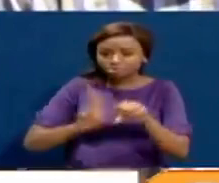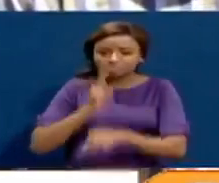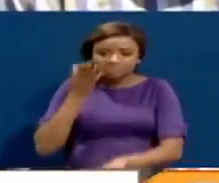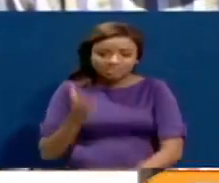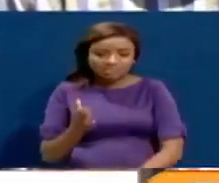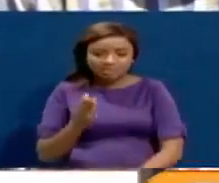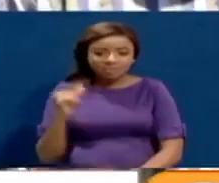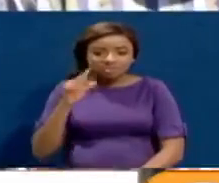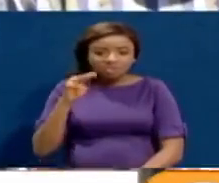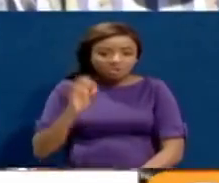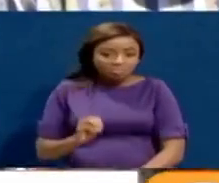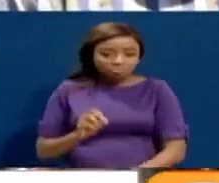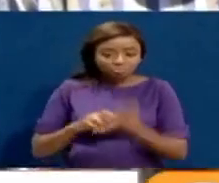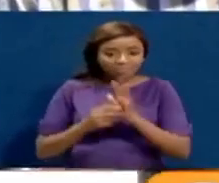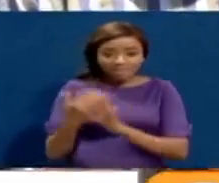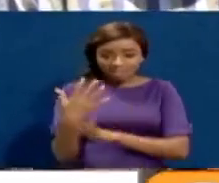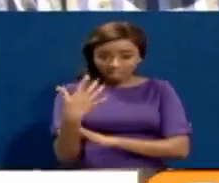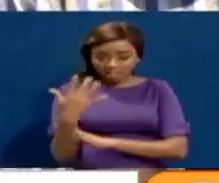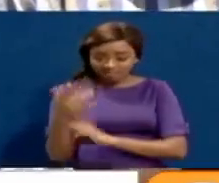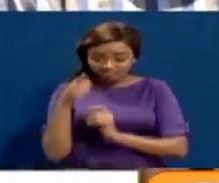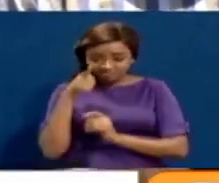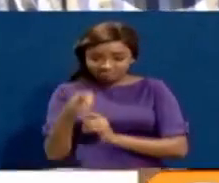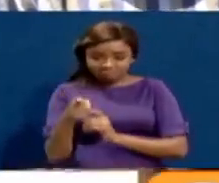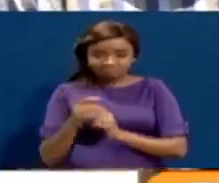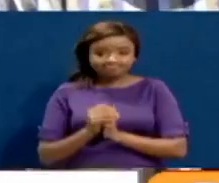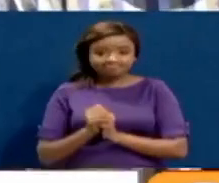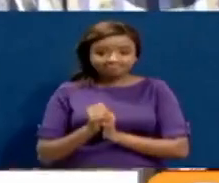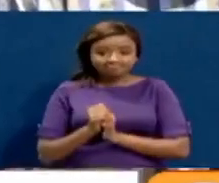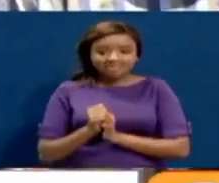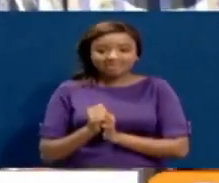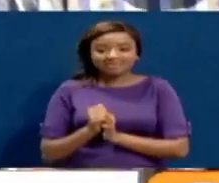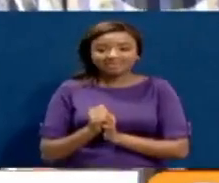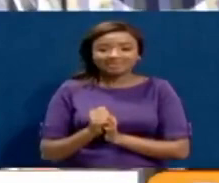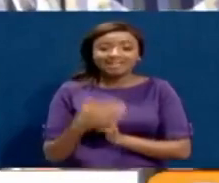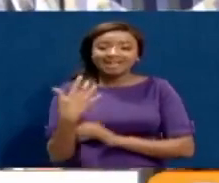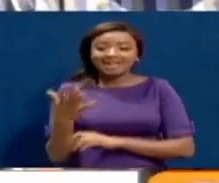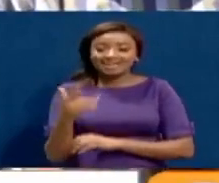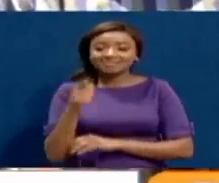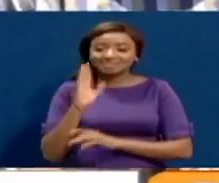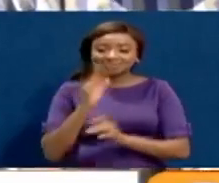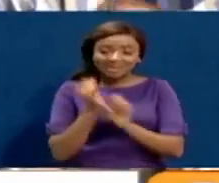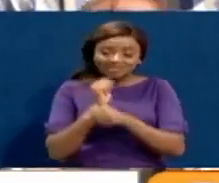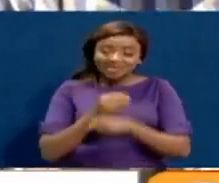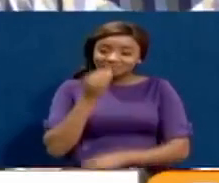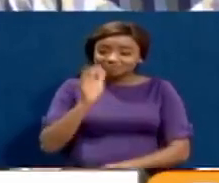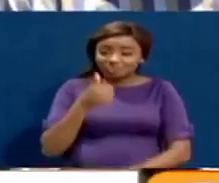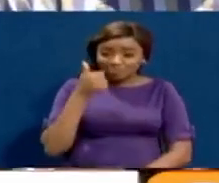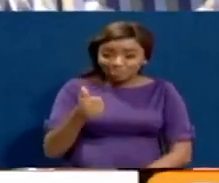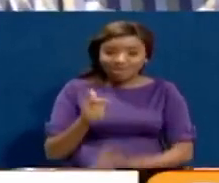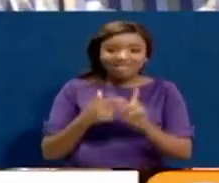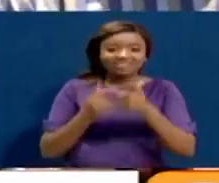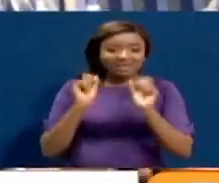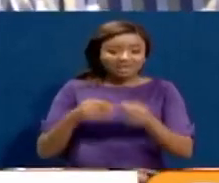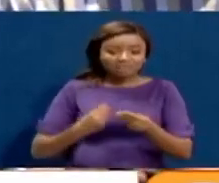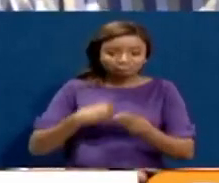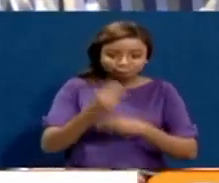So that means the leaf, which is the kitchen for the plant, that means it's going to make good food, and that good food that